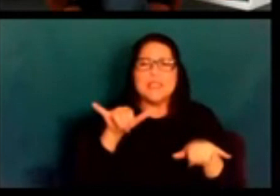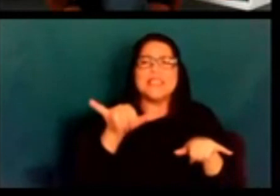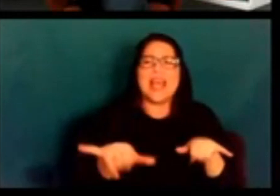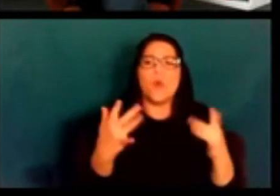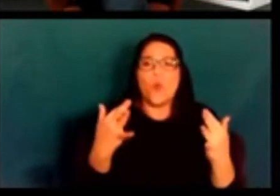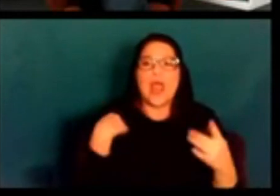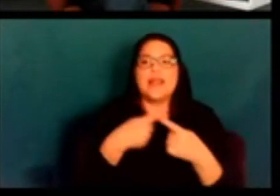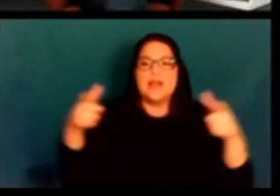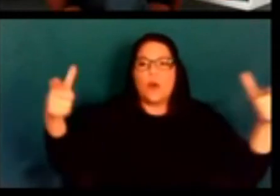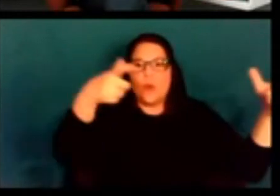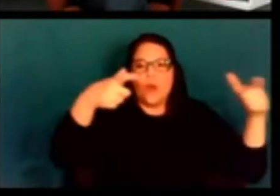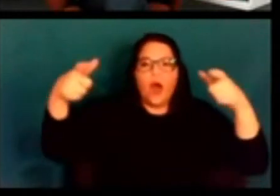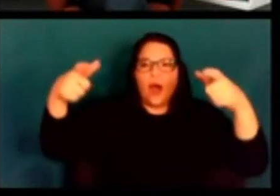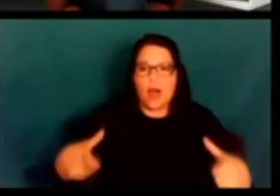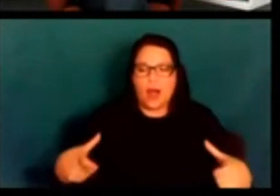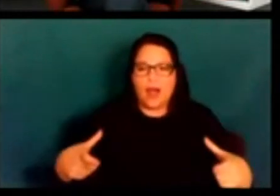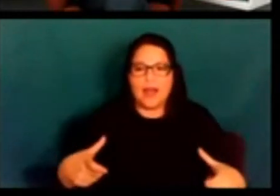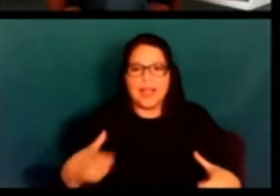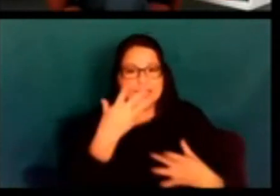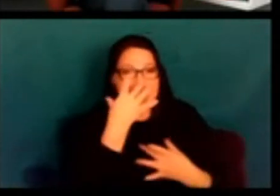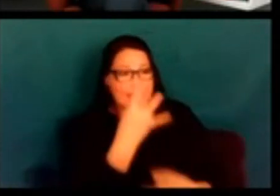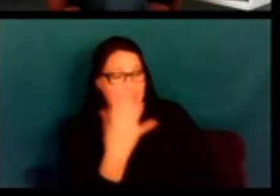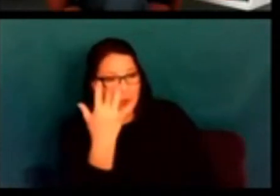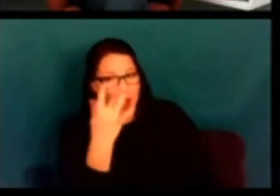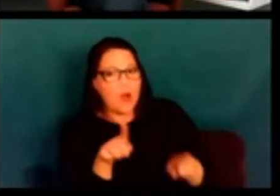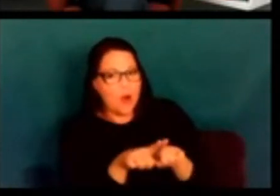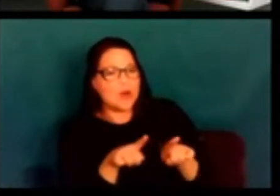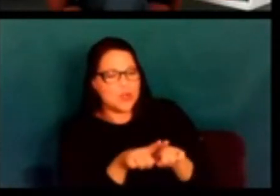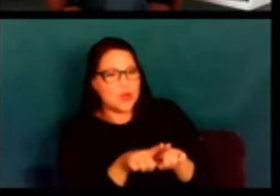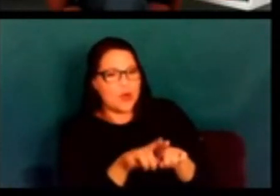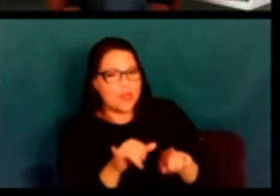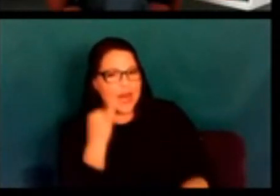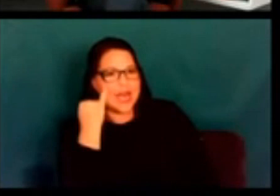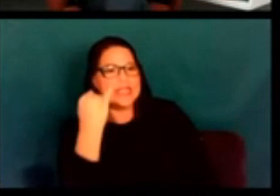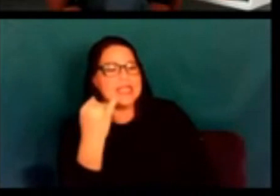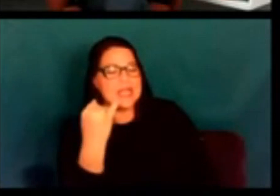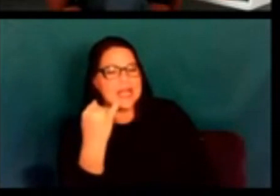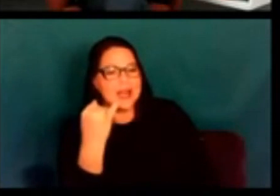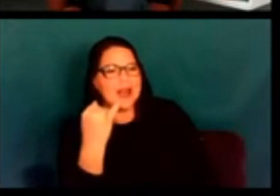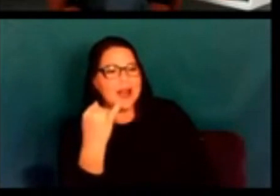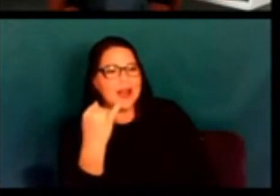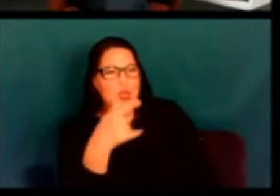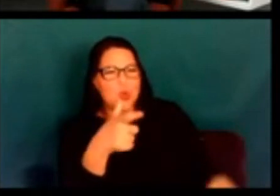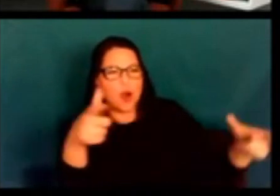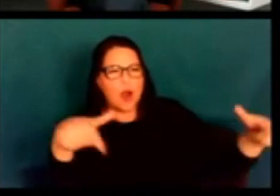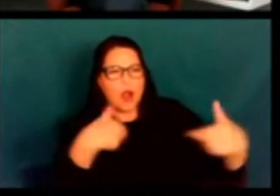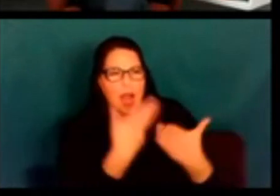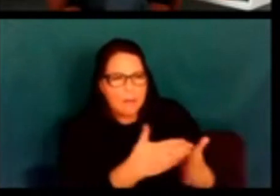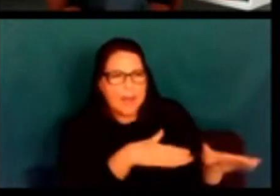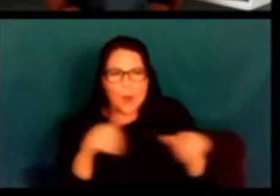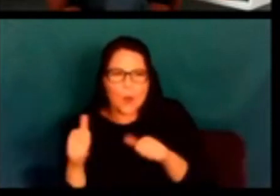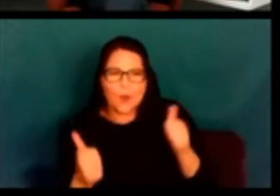spaceship land. That's interesting because it also brings forward the idea, were you coming or were you going?